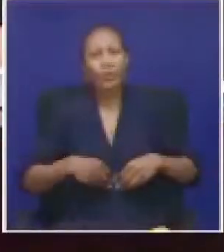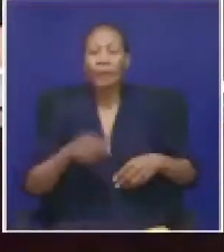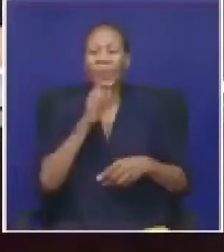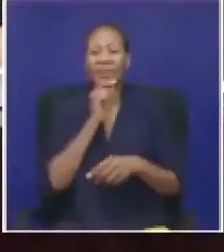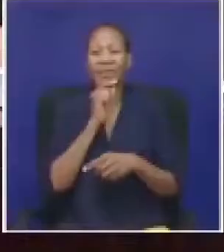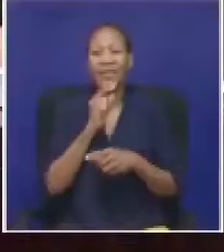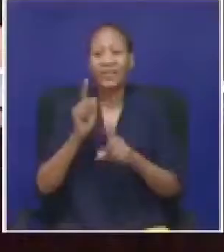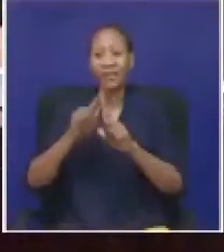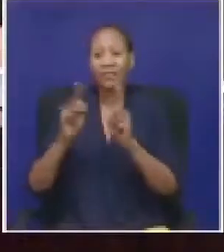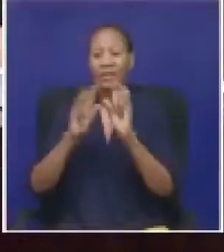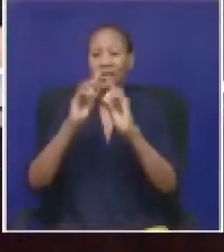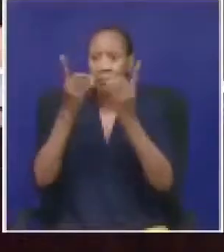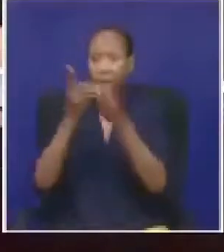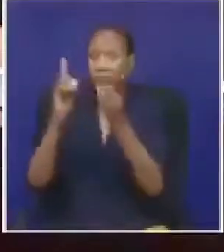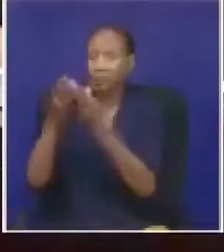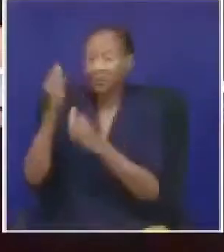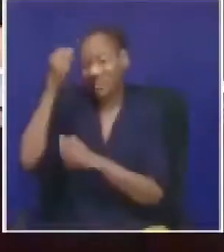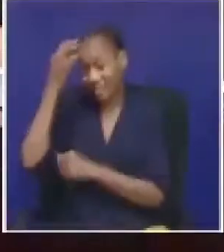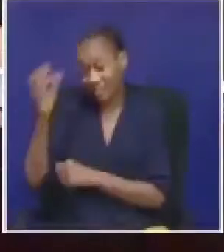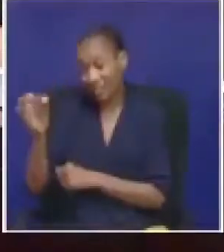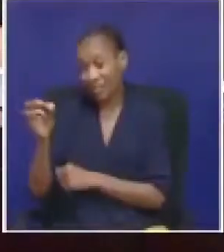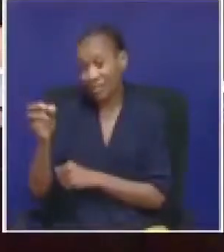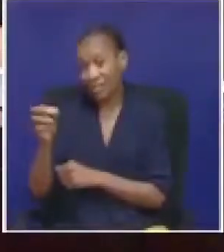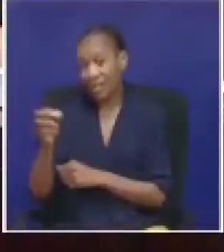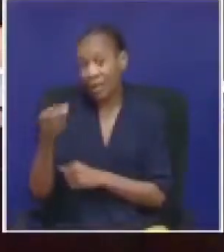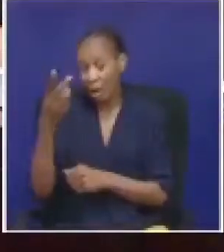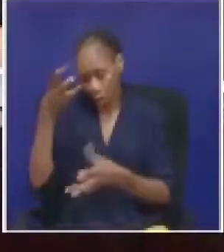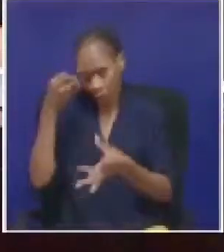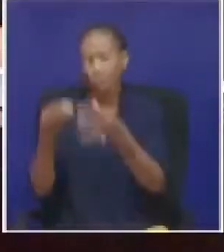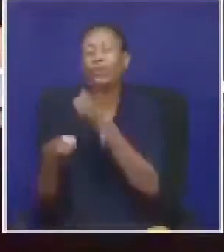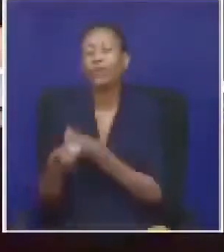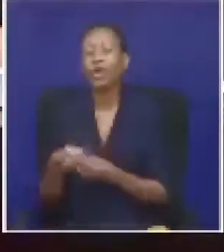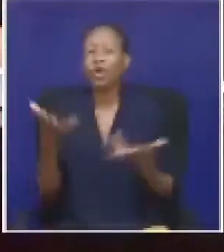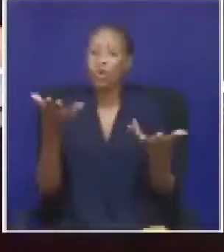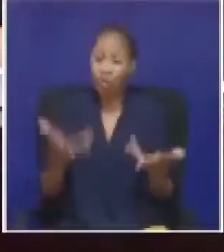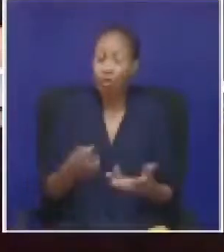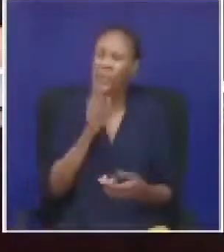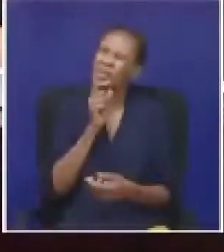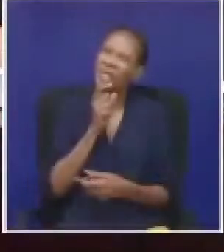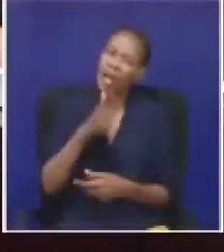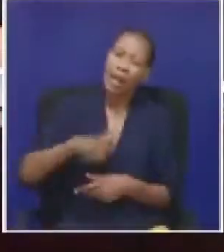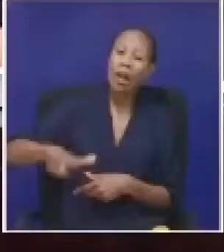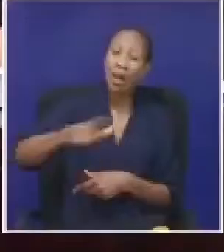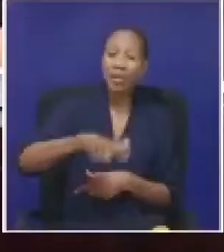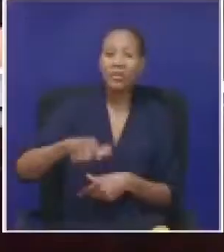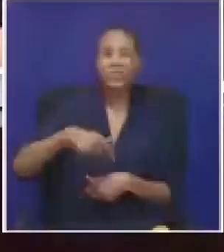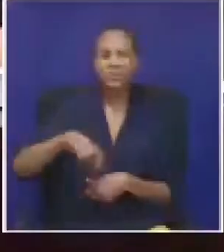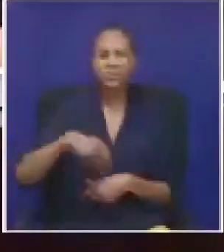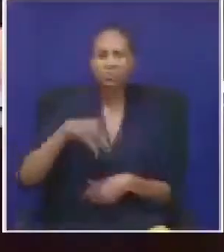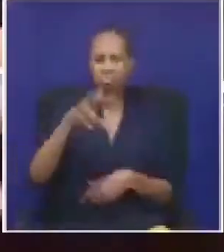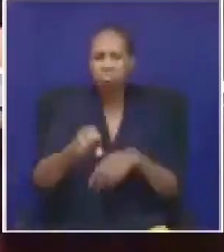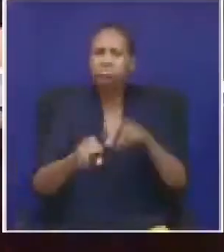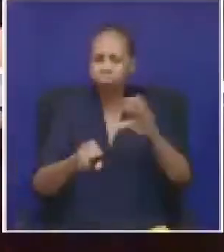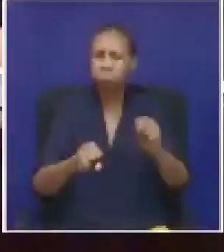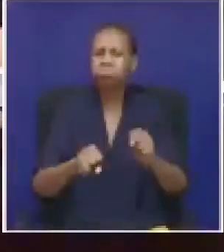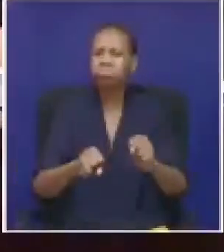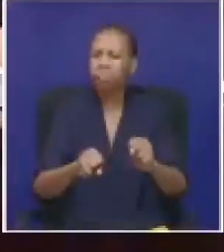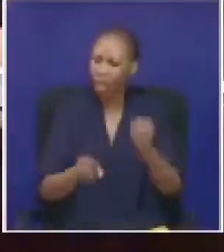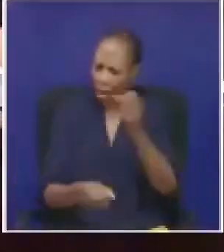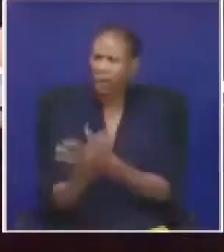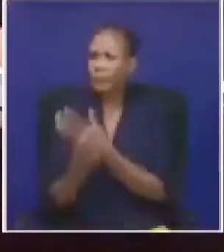government institutions. So land is being expropriated, and where